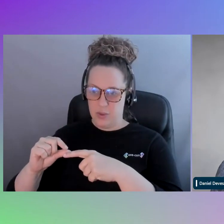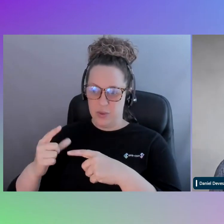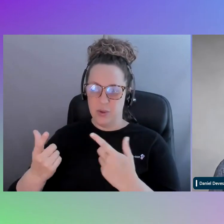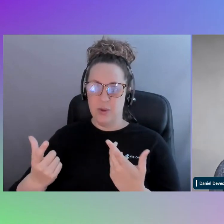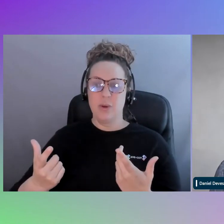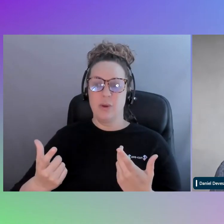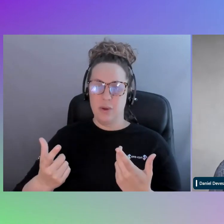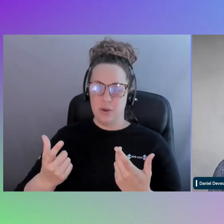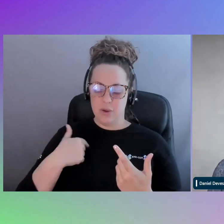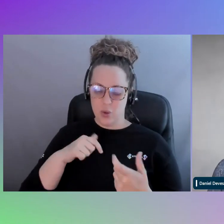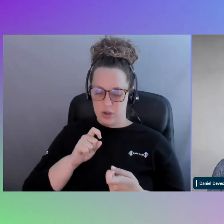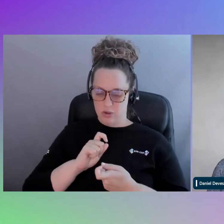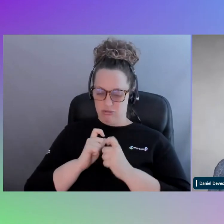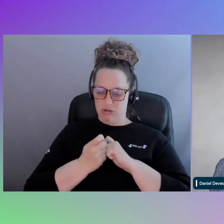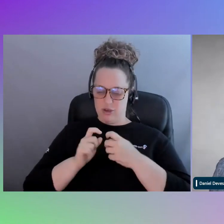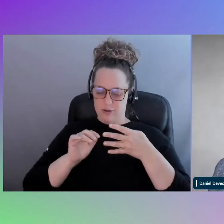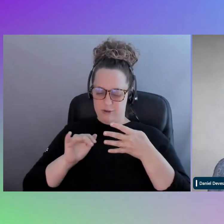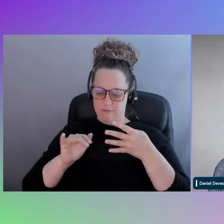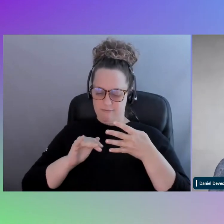for